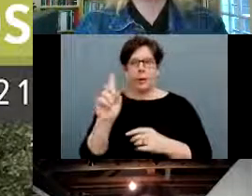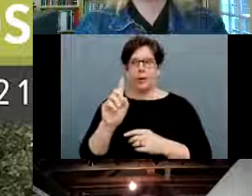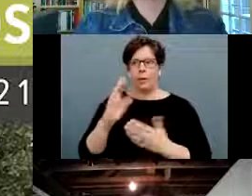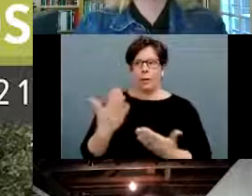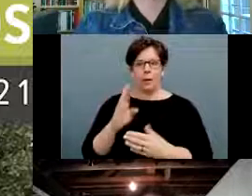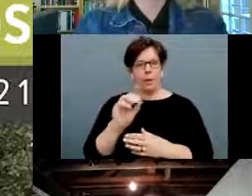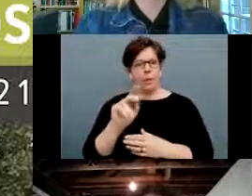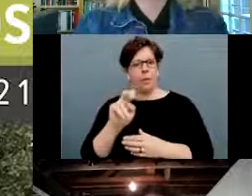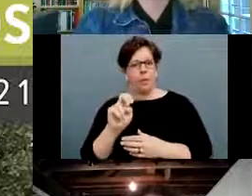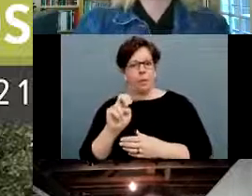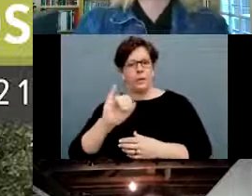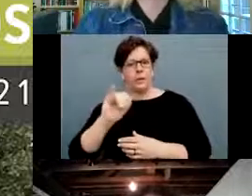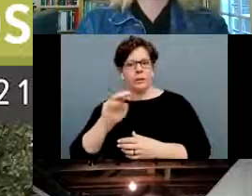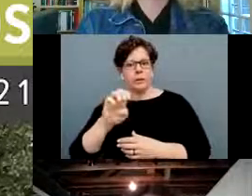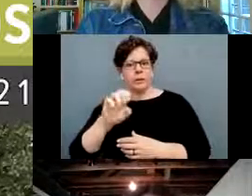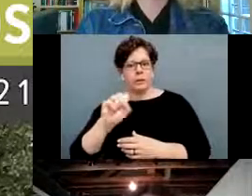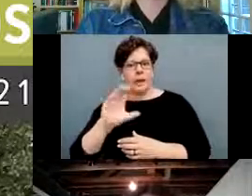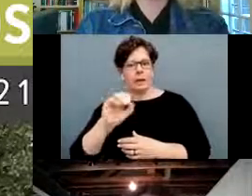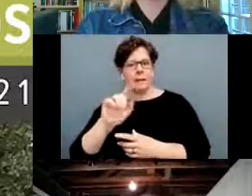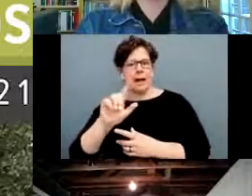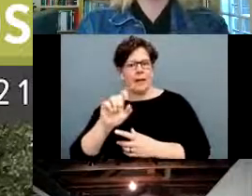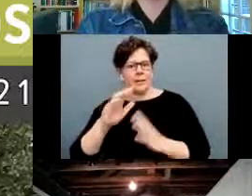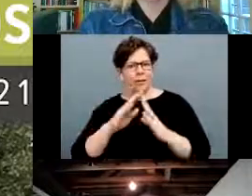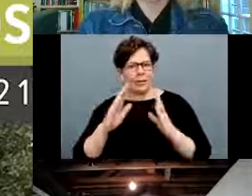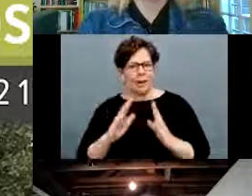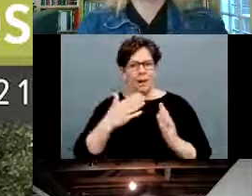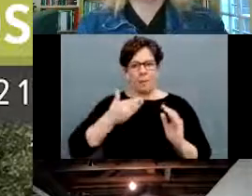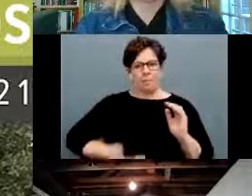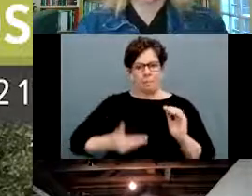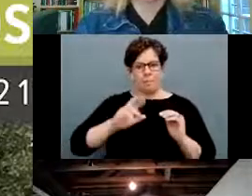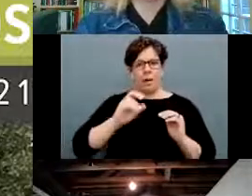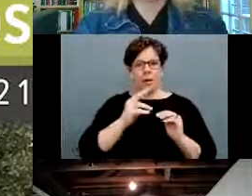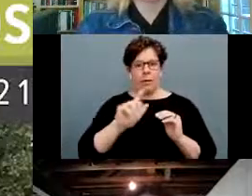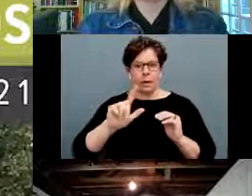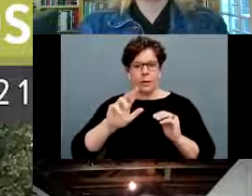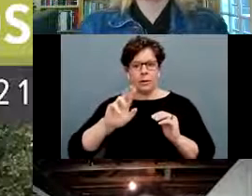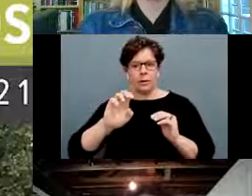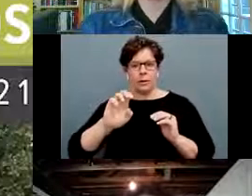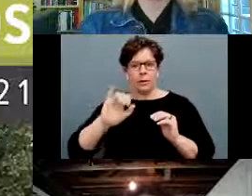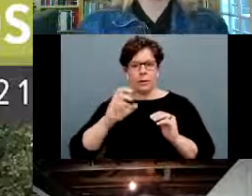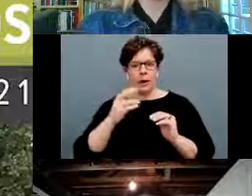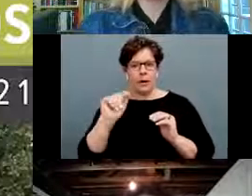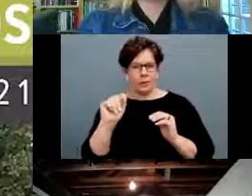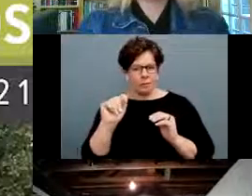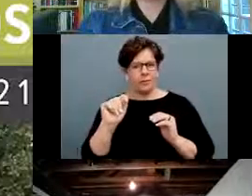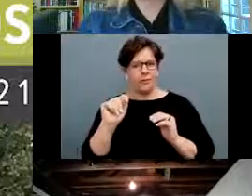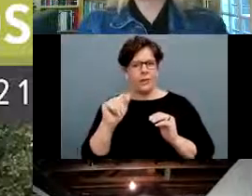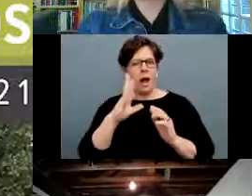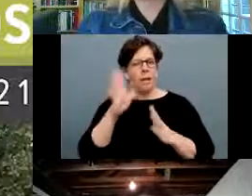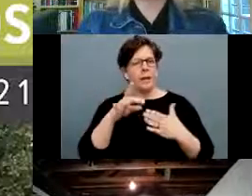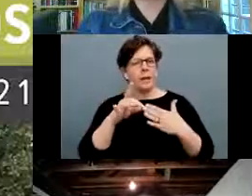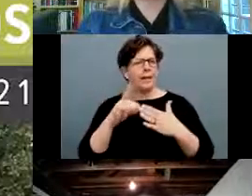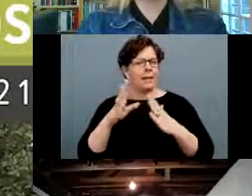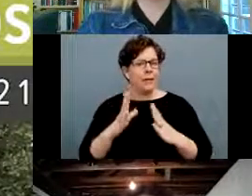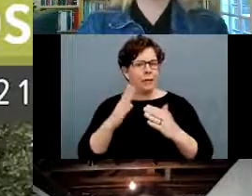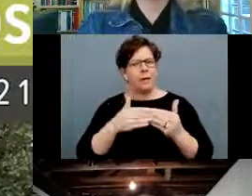Castle House. My name is Rachel Reichert, and I am going to be your guide over the next few months. I'm also the